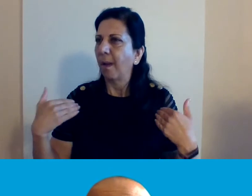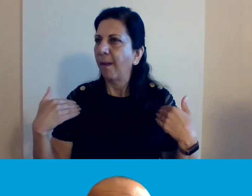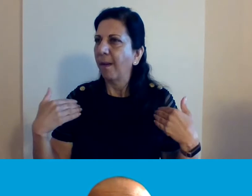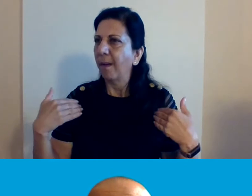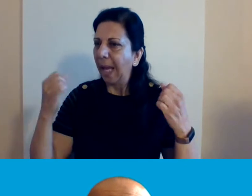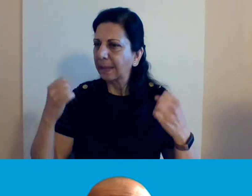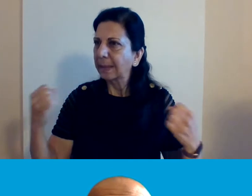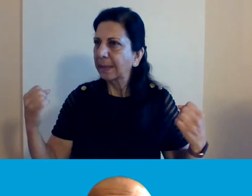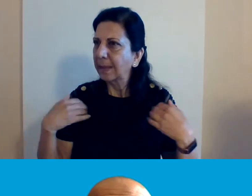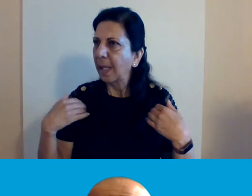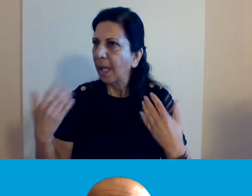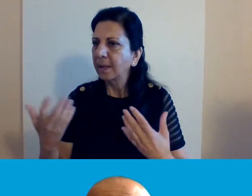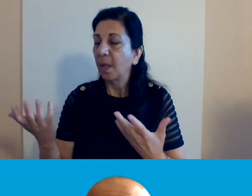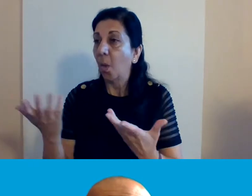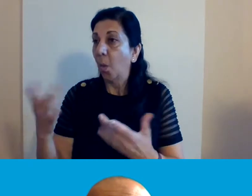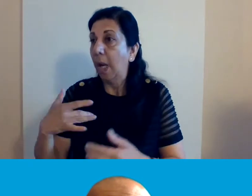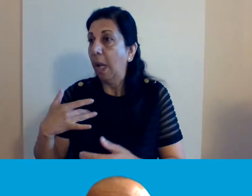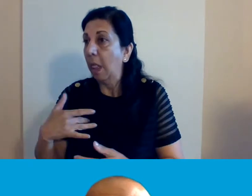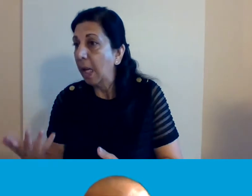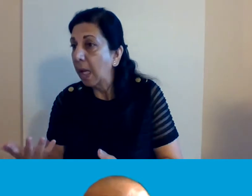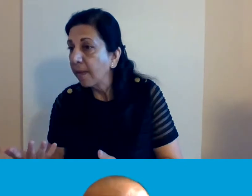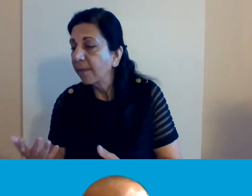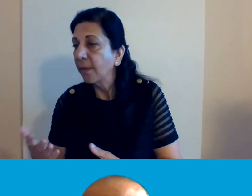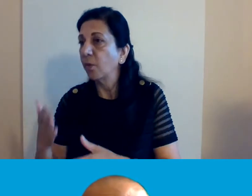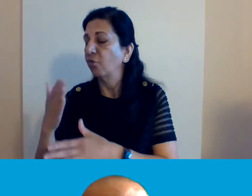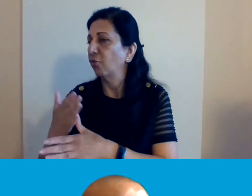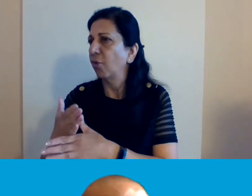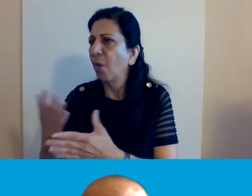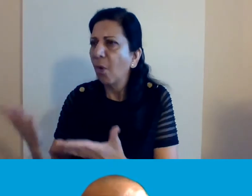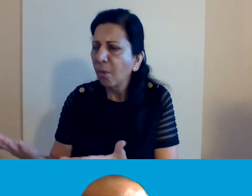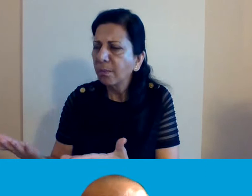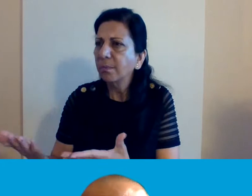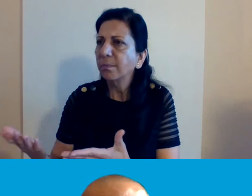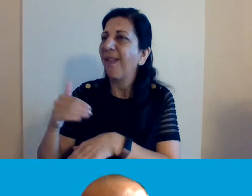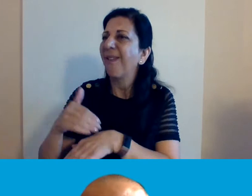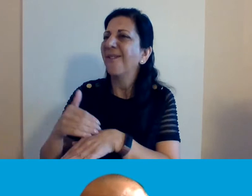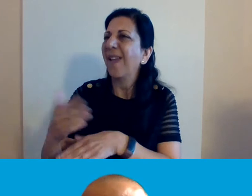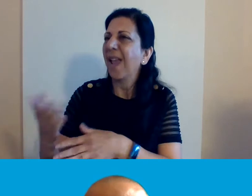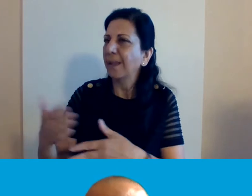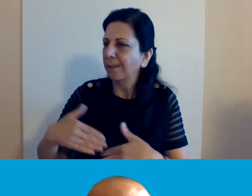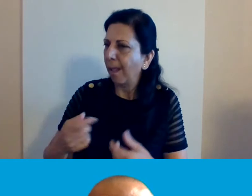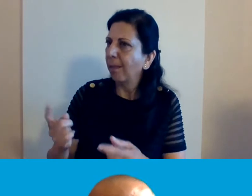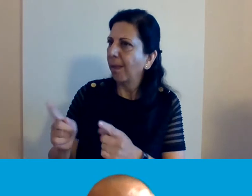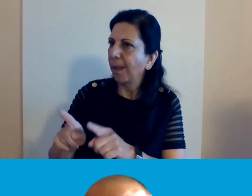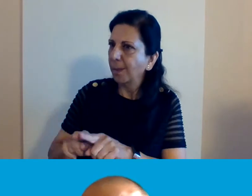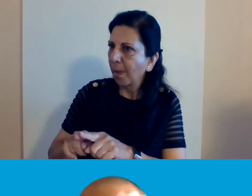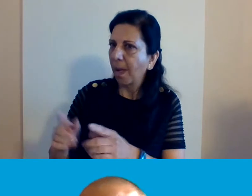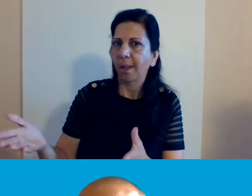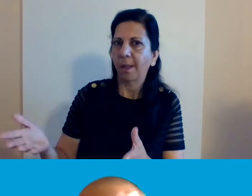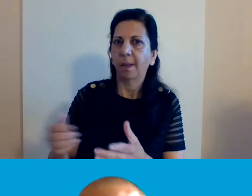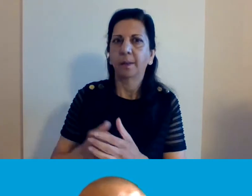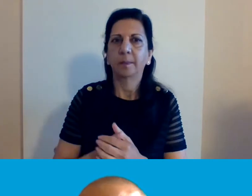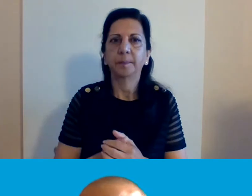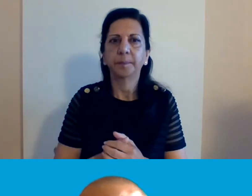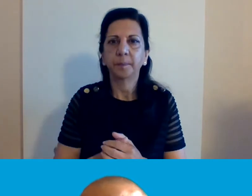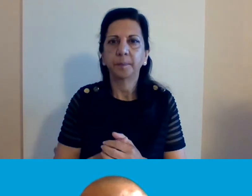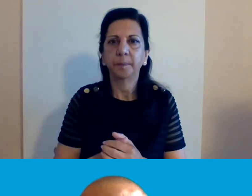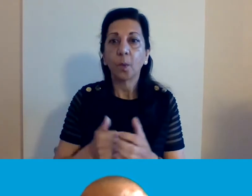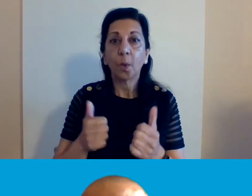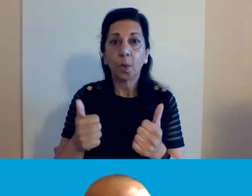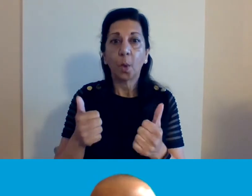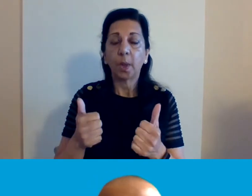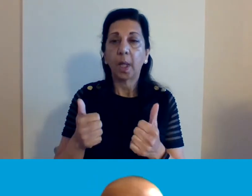is how we can meld those two together and be able to affect one another. Okay, so I think I've got all the